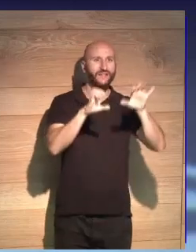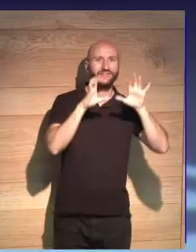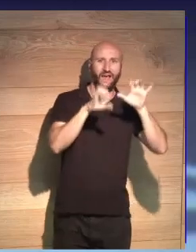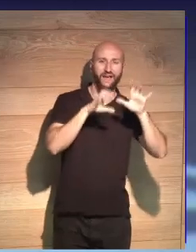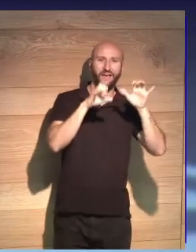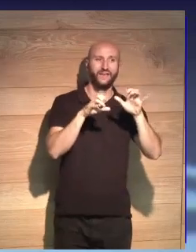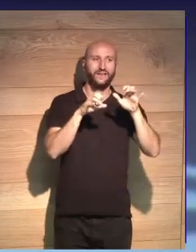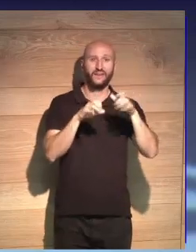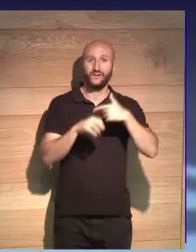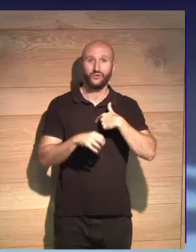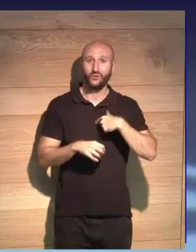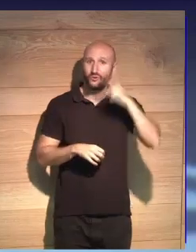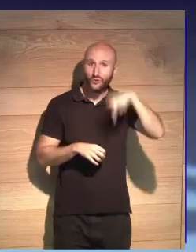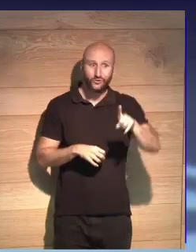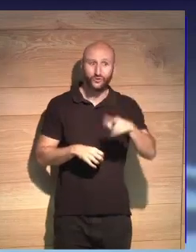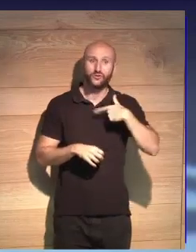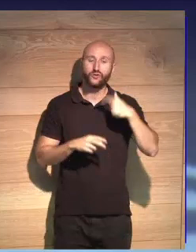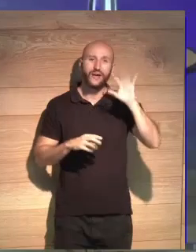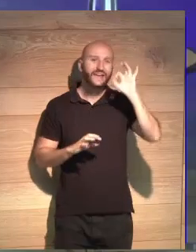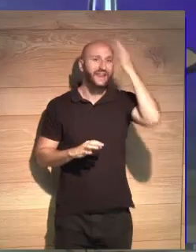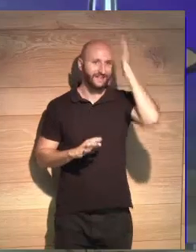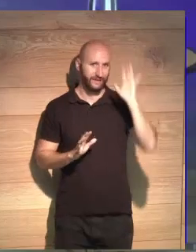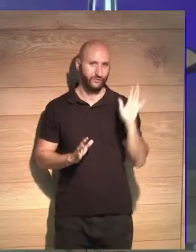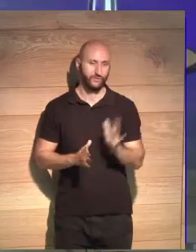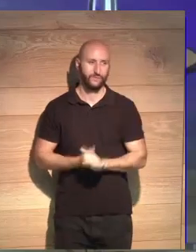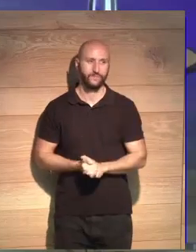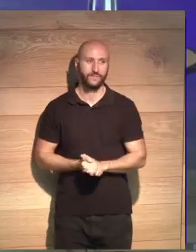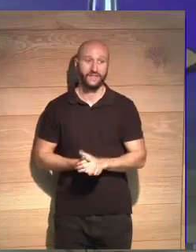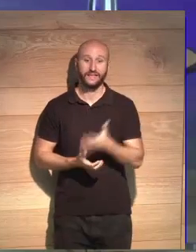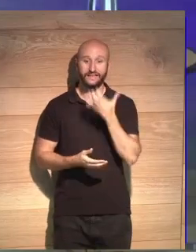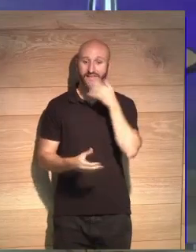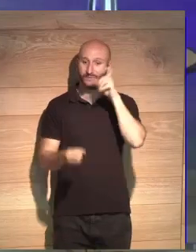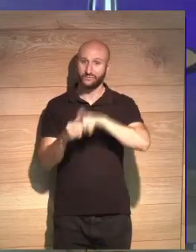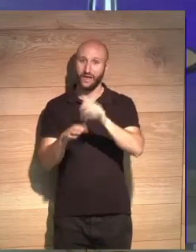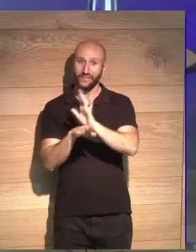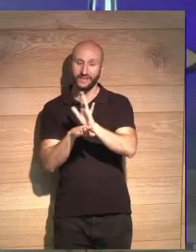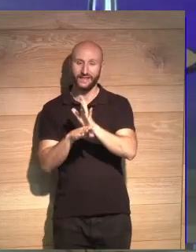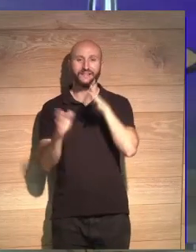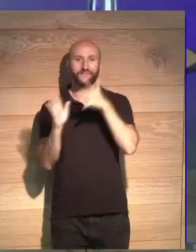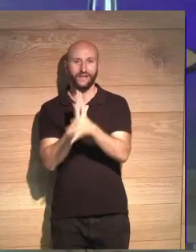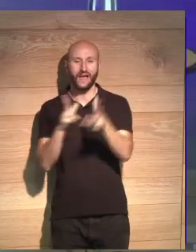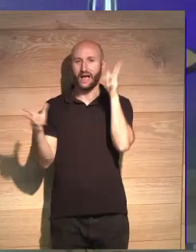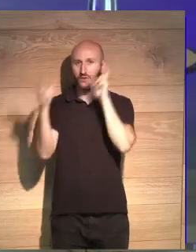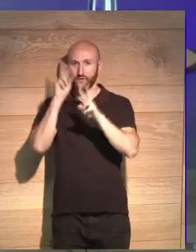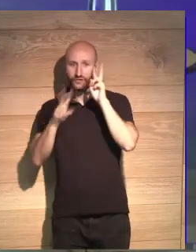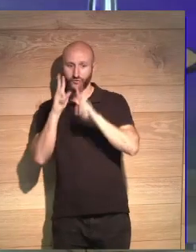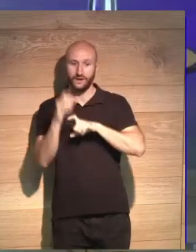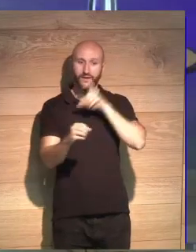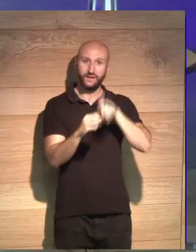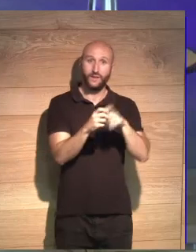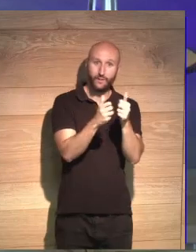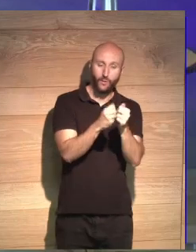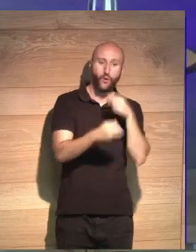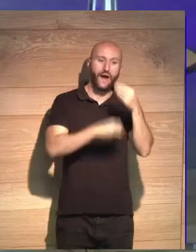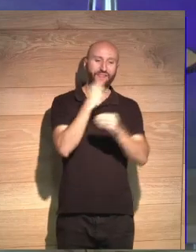heard a lot here about learning, and we are not teachers. We are creative. If you're a filmmaker, you